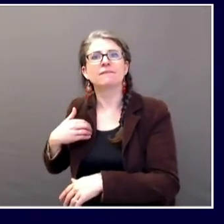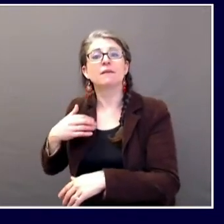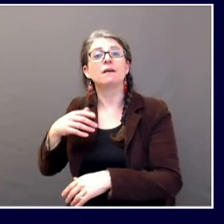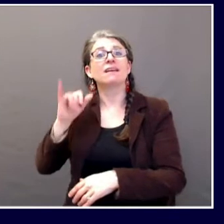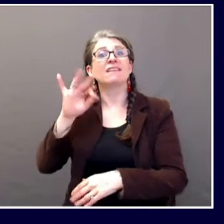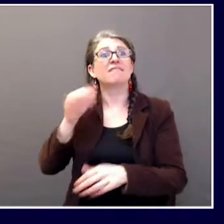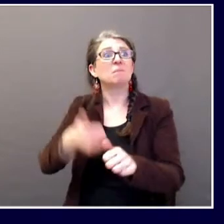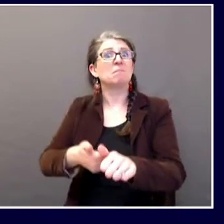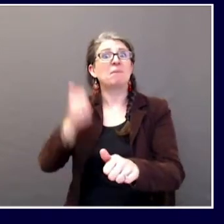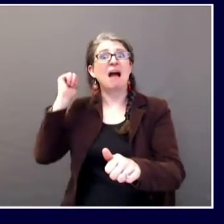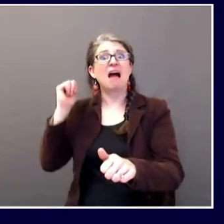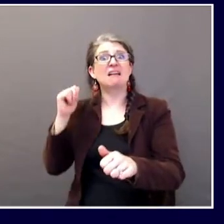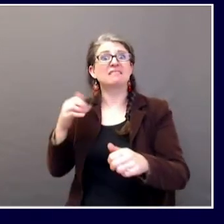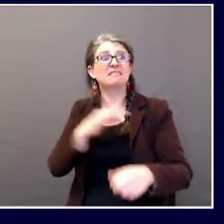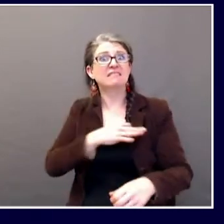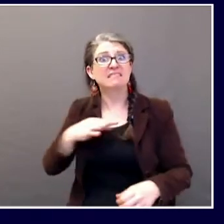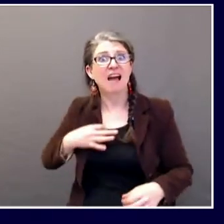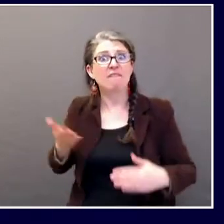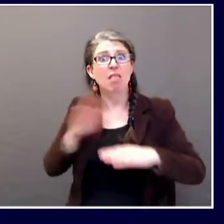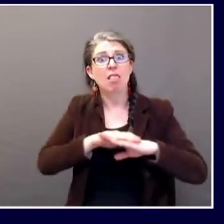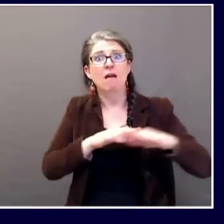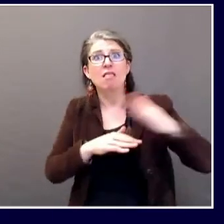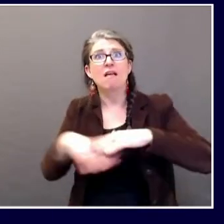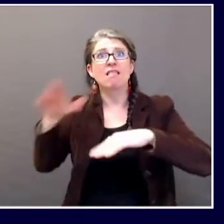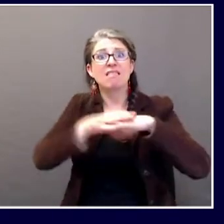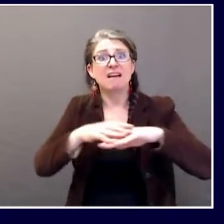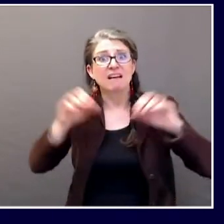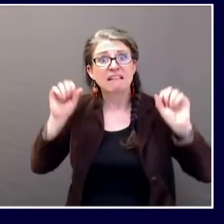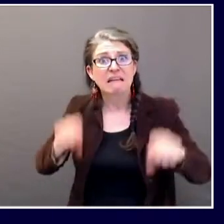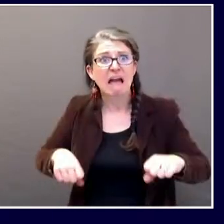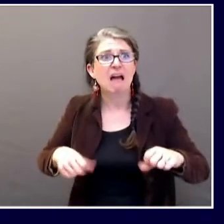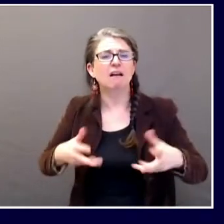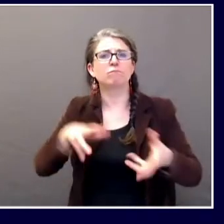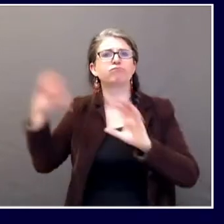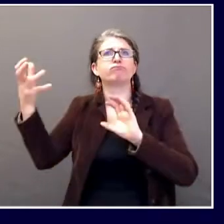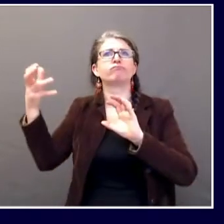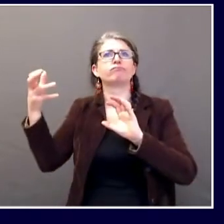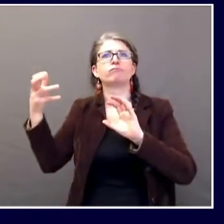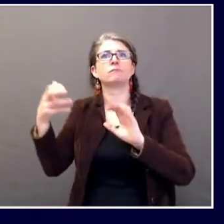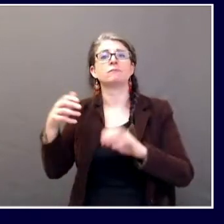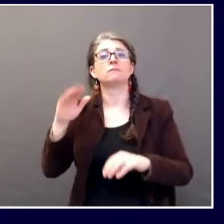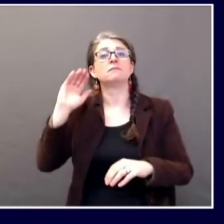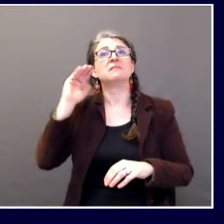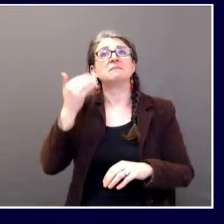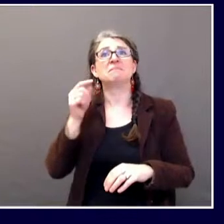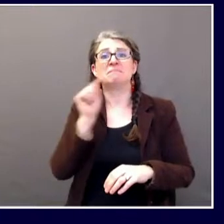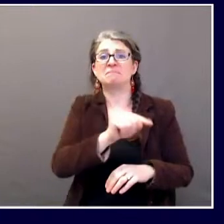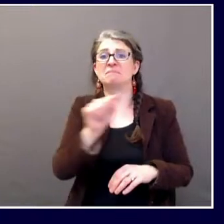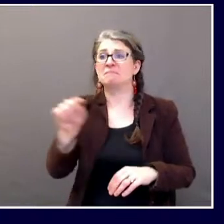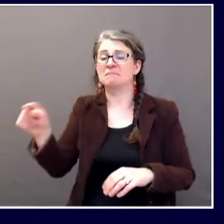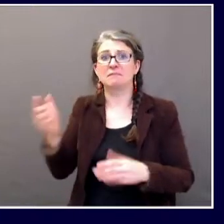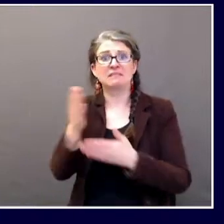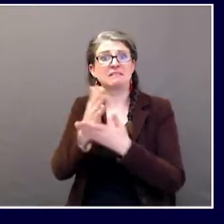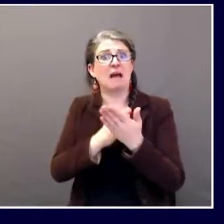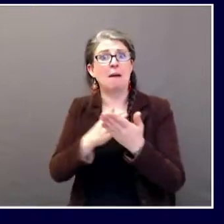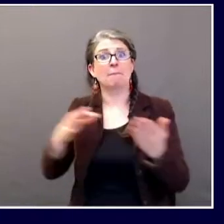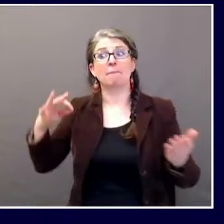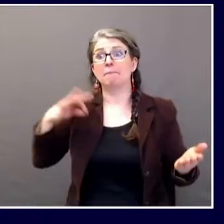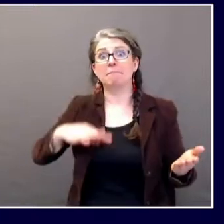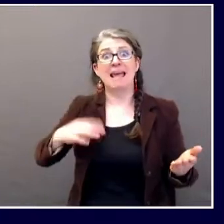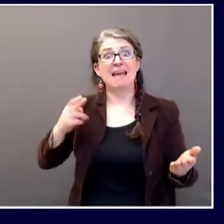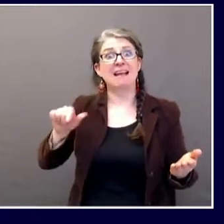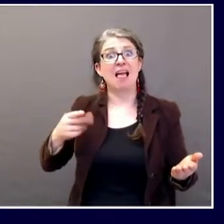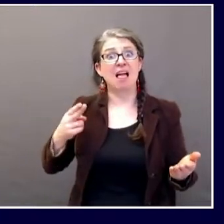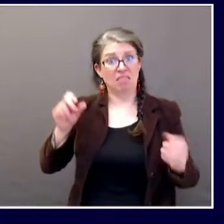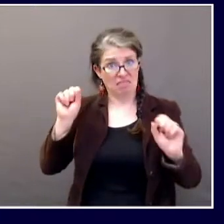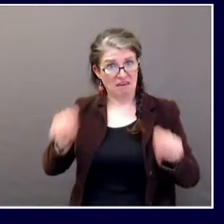Maine-based pharmacies, in some cases they are very, very large. It is as a result of the success that they've demonstrated, we're actually going